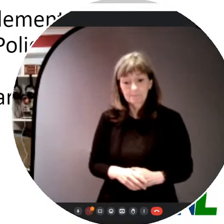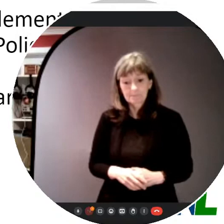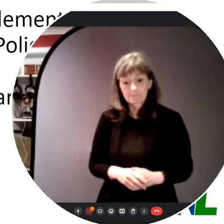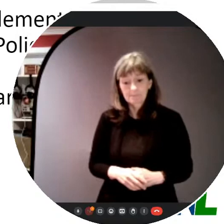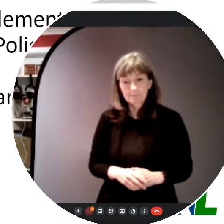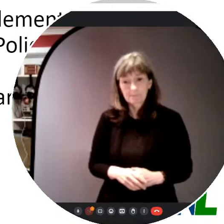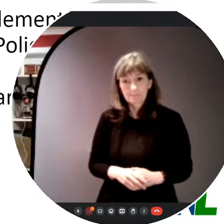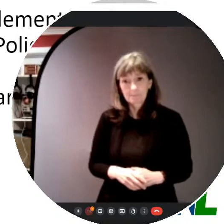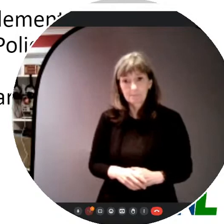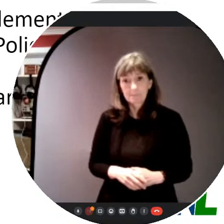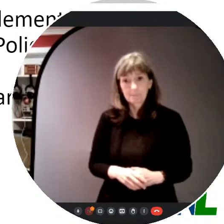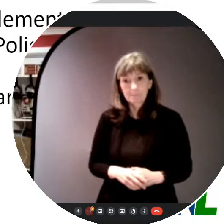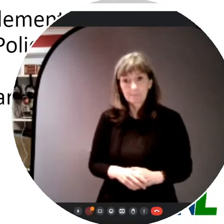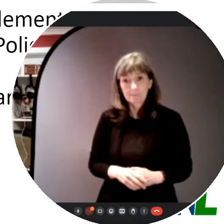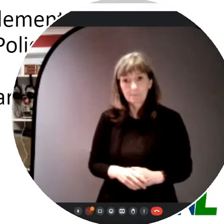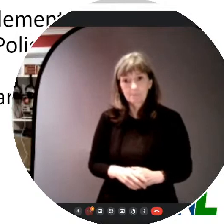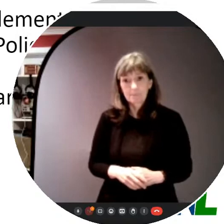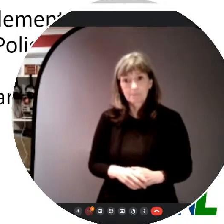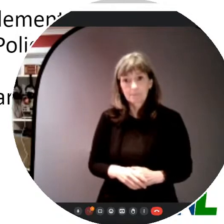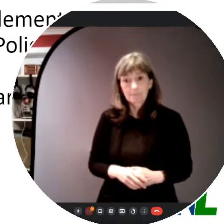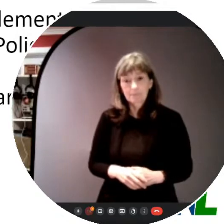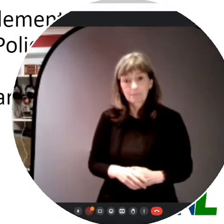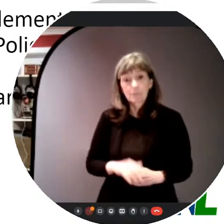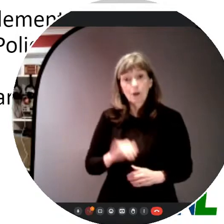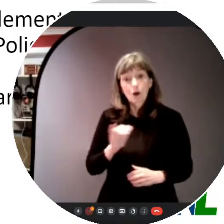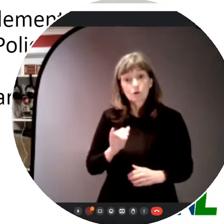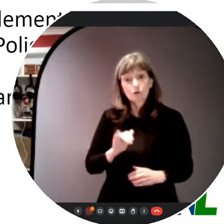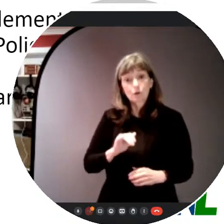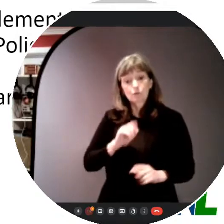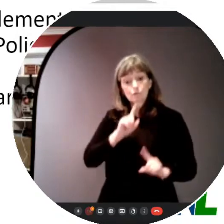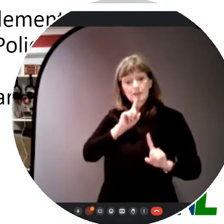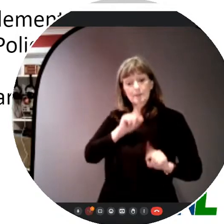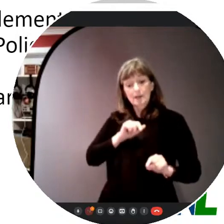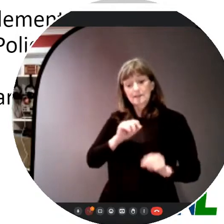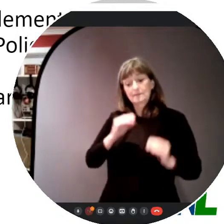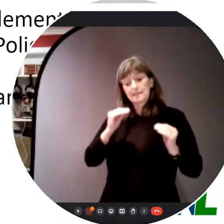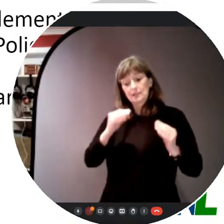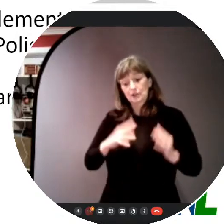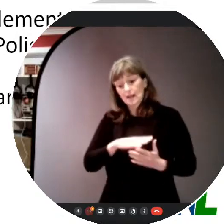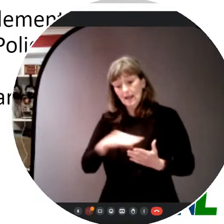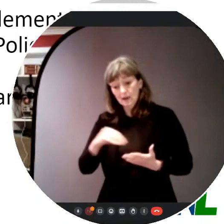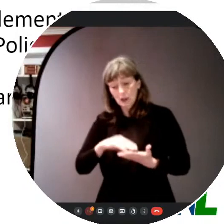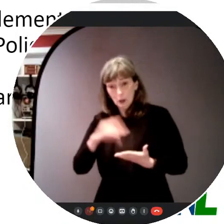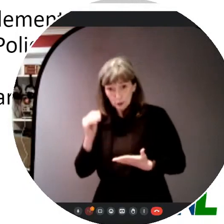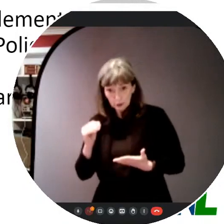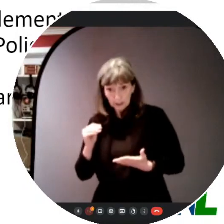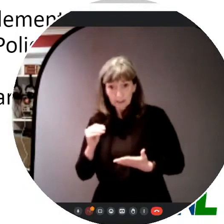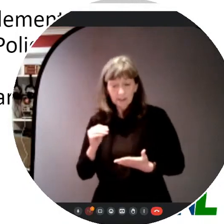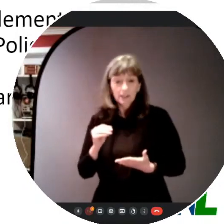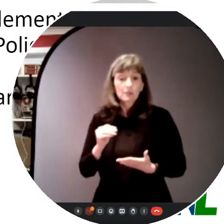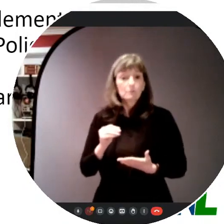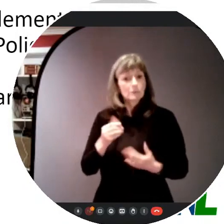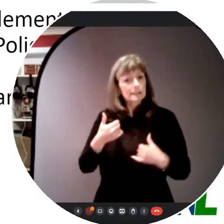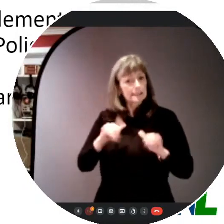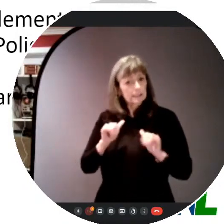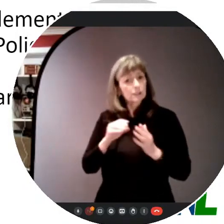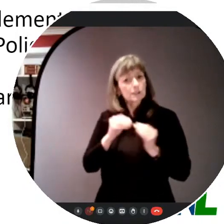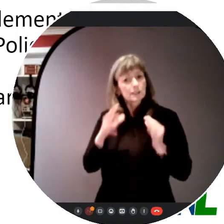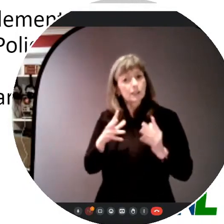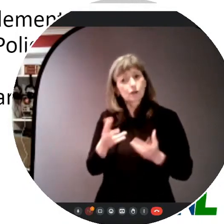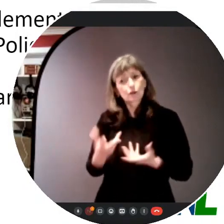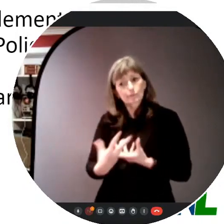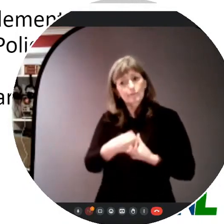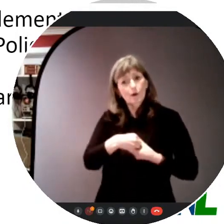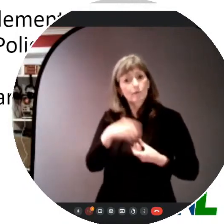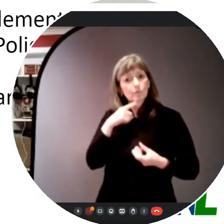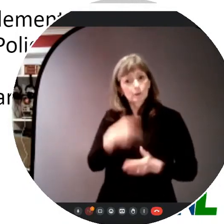Also with the responsive teaching and learning, we continue to have teachers engaged in deep